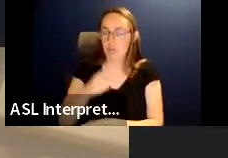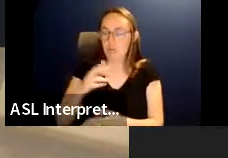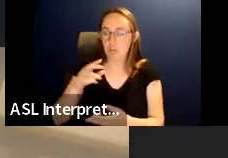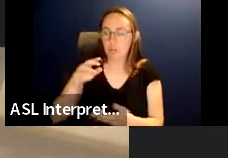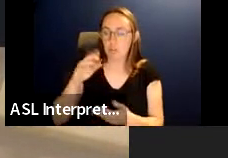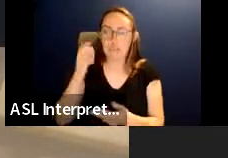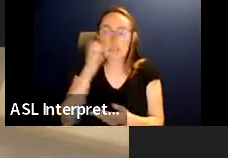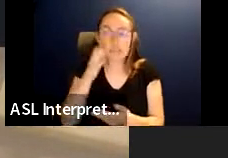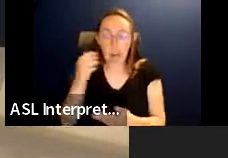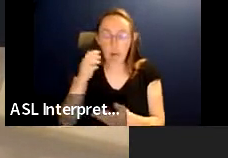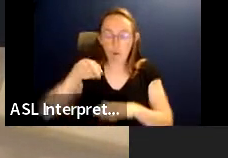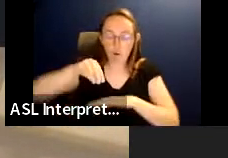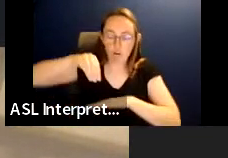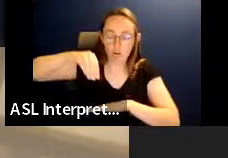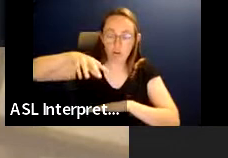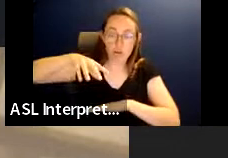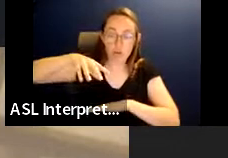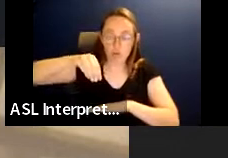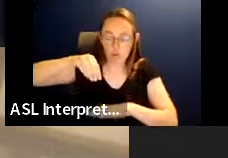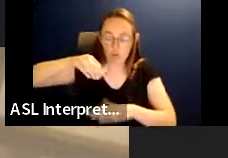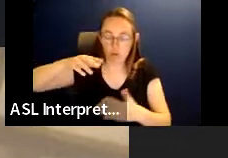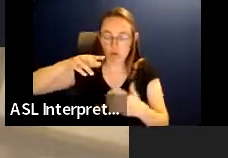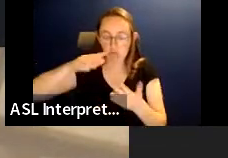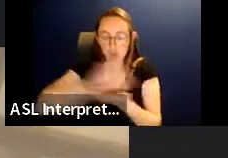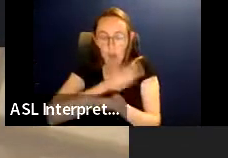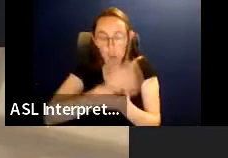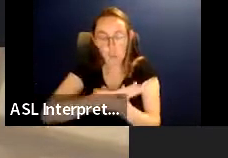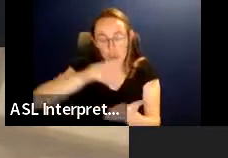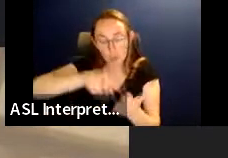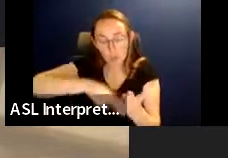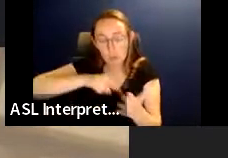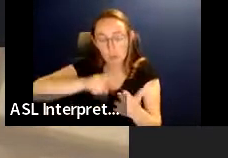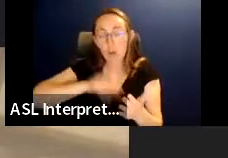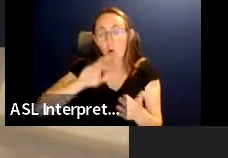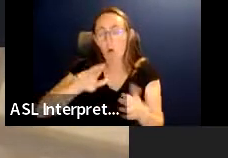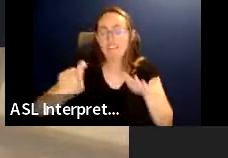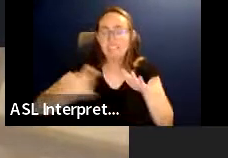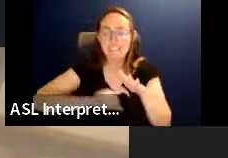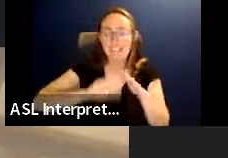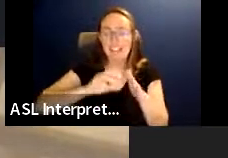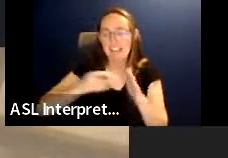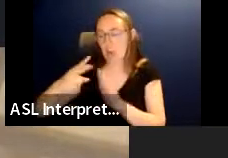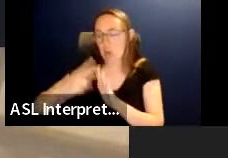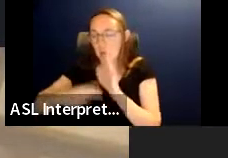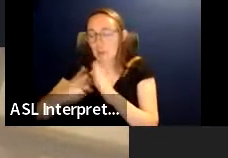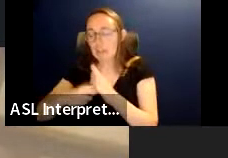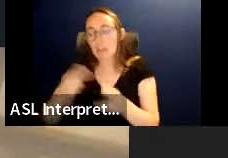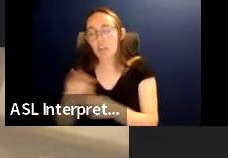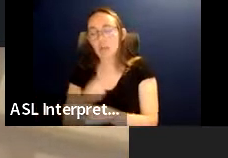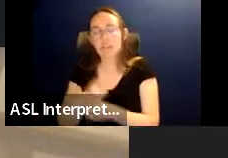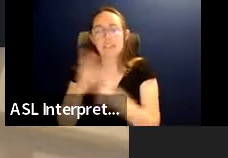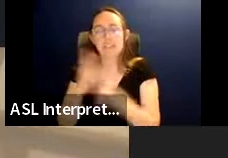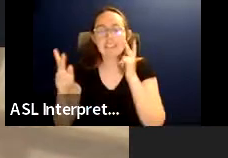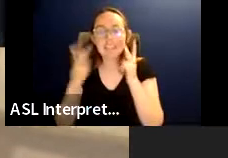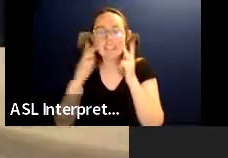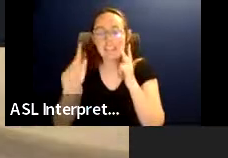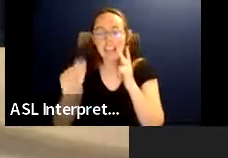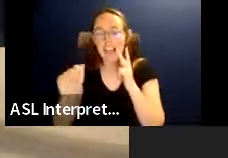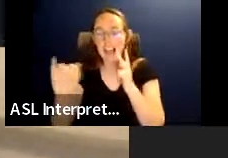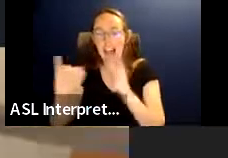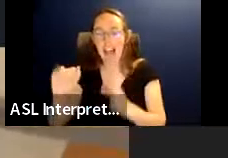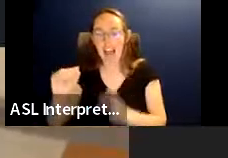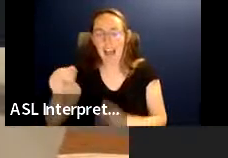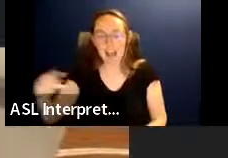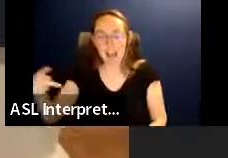reader or a scan and read station using Seeing AI app. So you can do all sorts of stuff. What I can